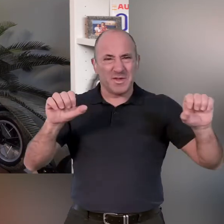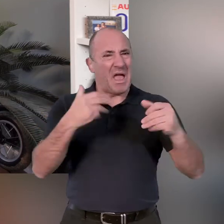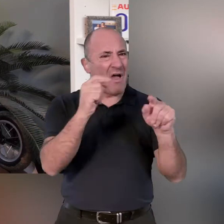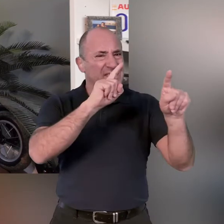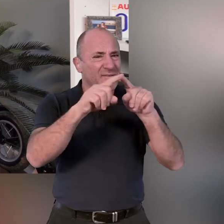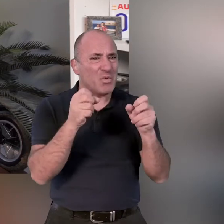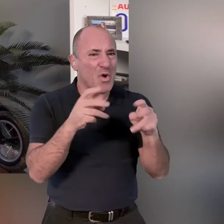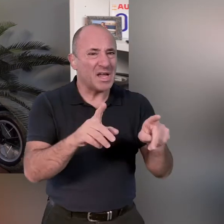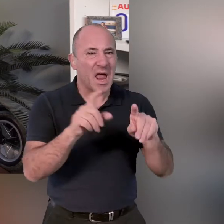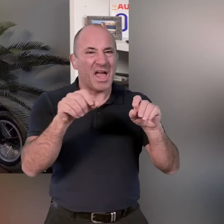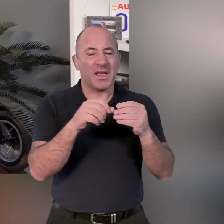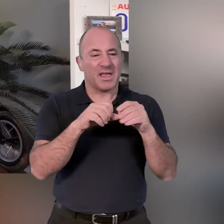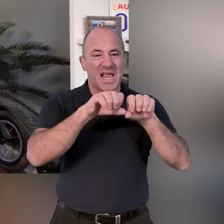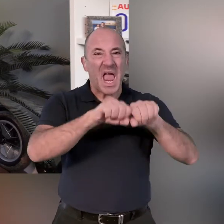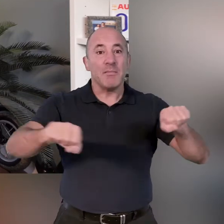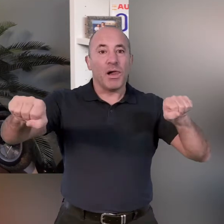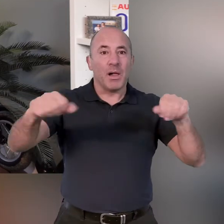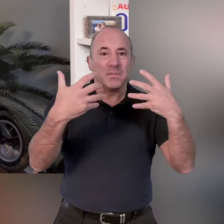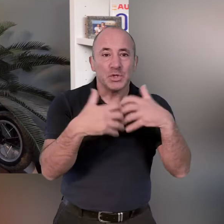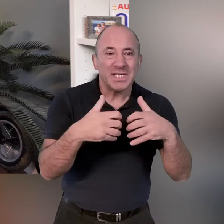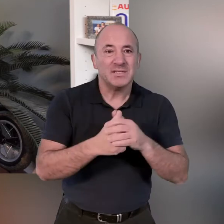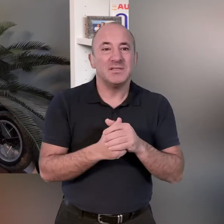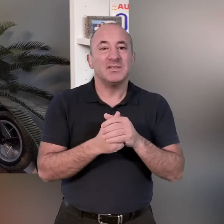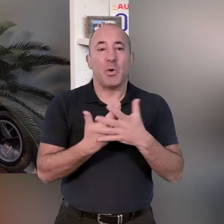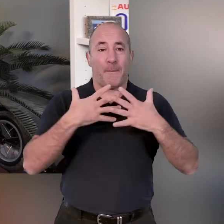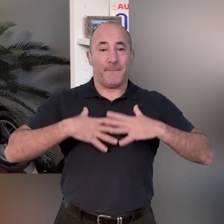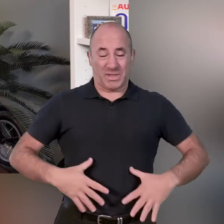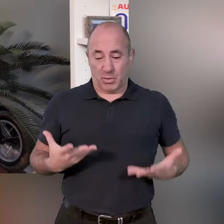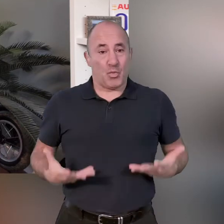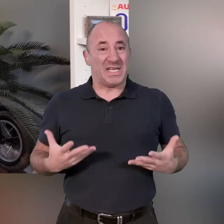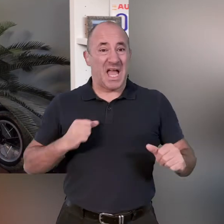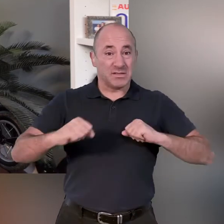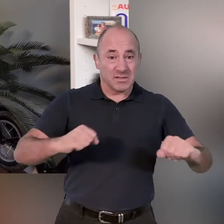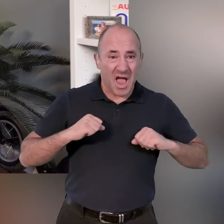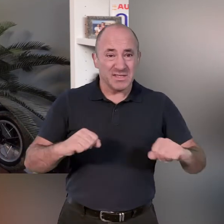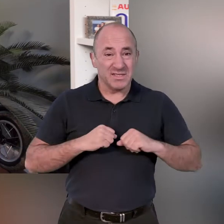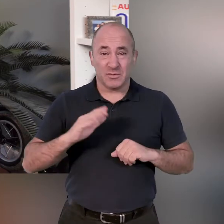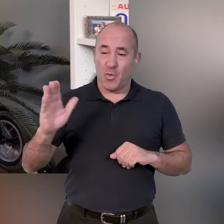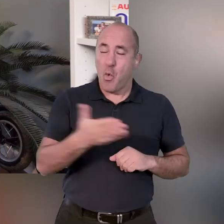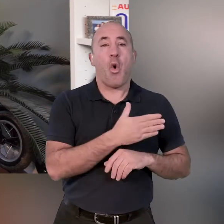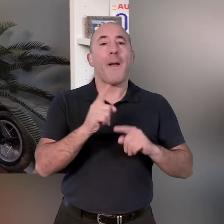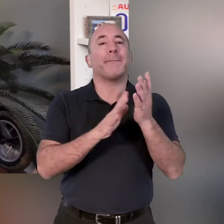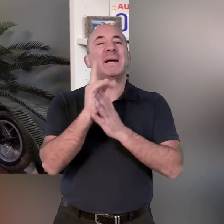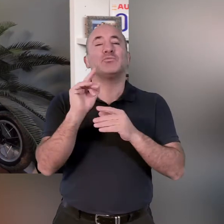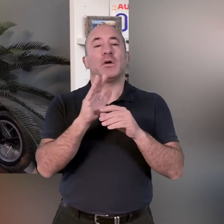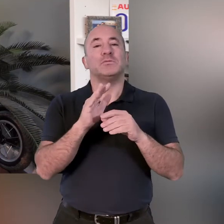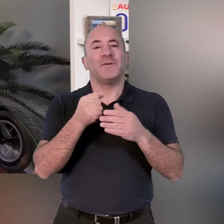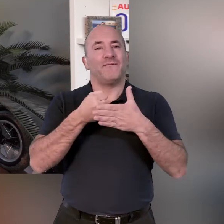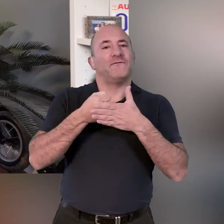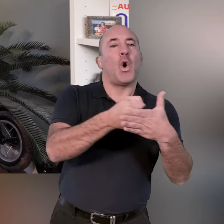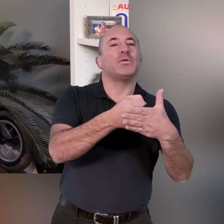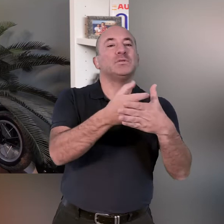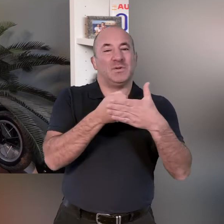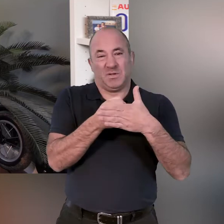bands, cable machines, and even just body weight exercises. It's all resistance training. It's pushing